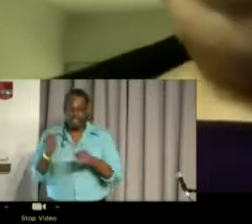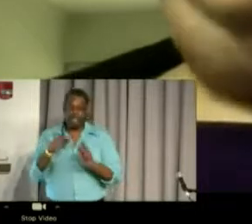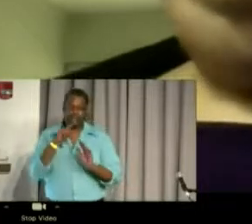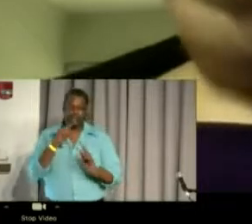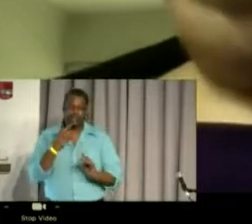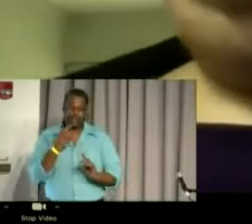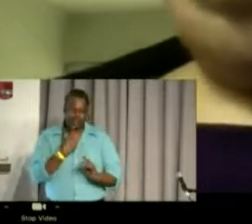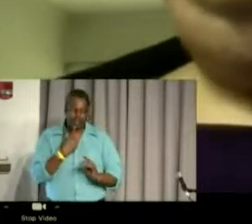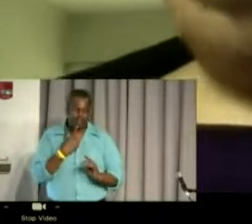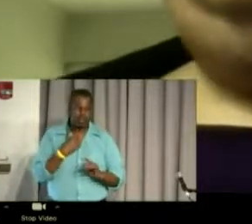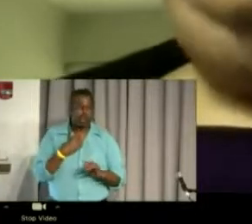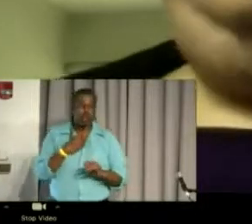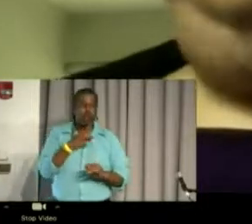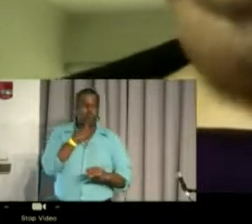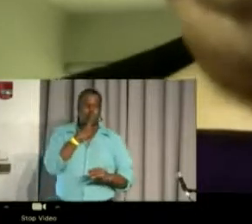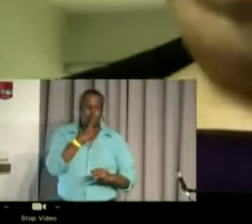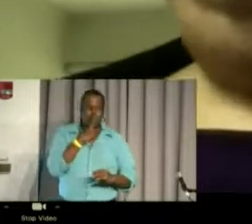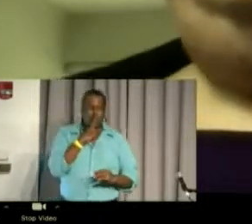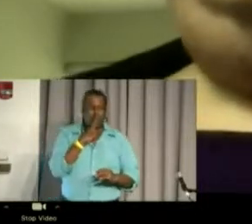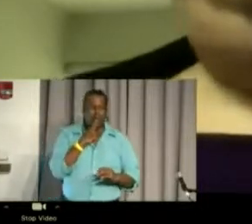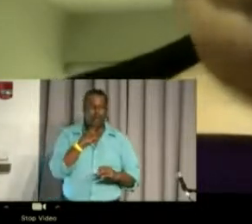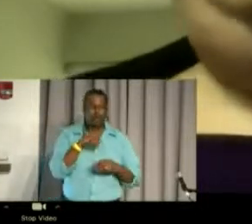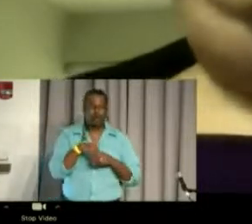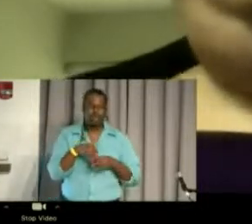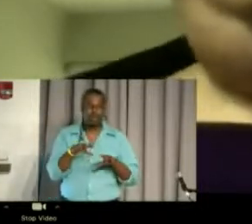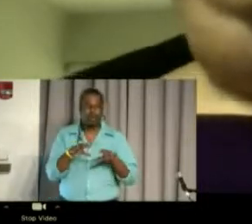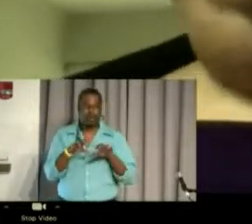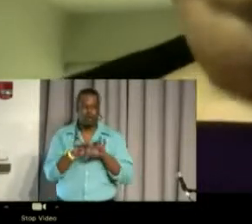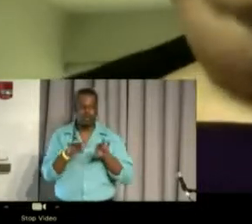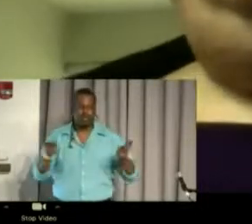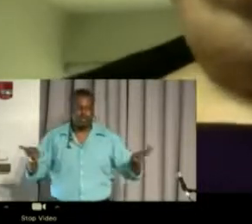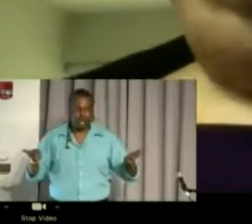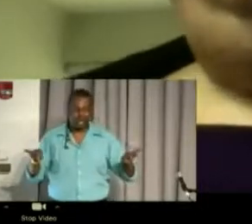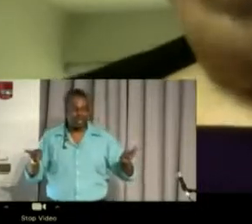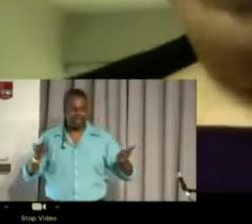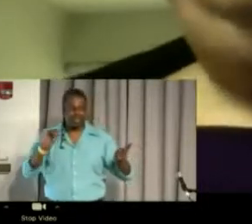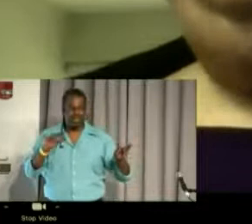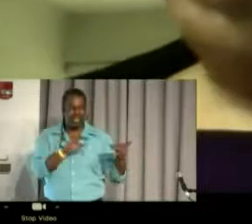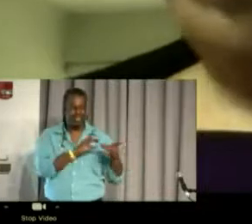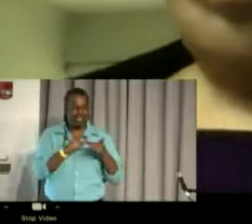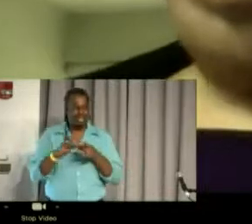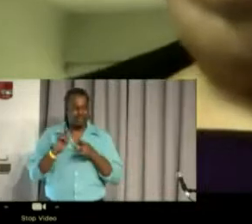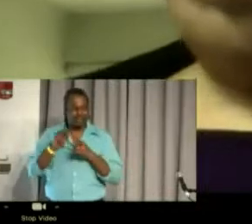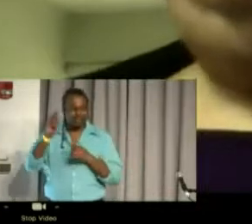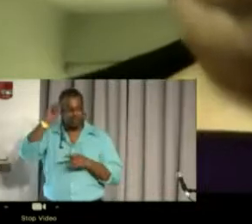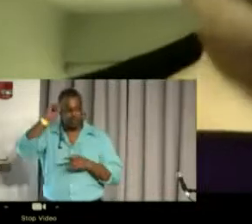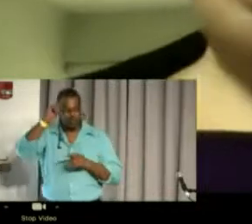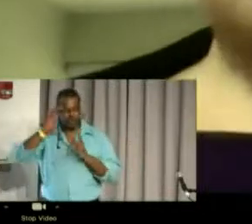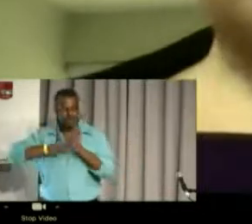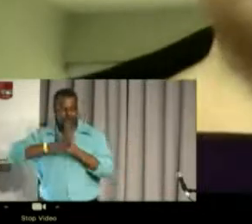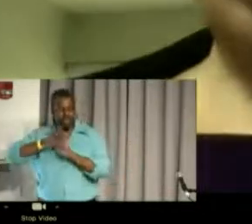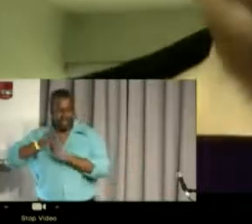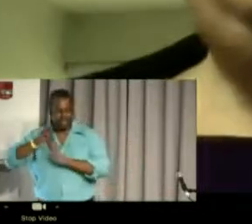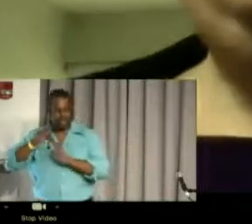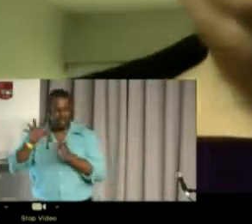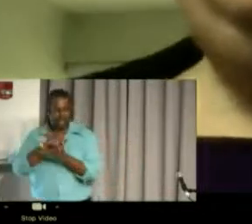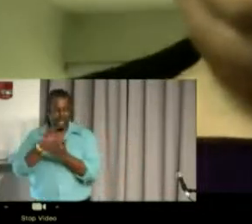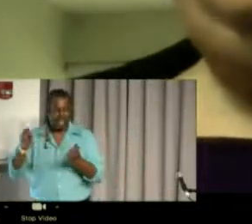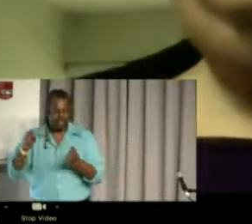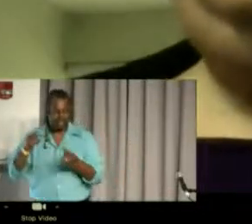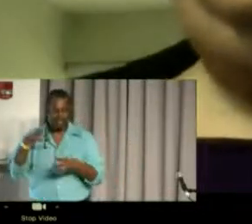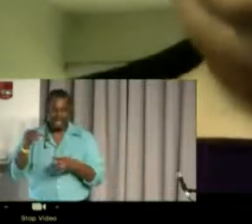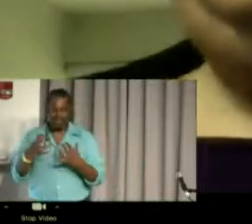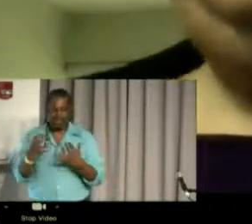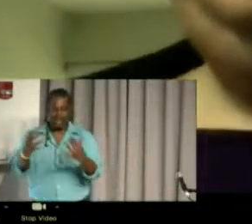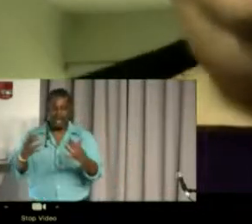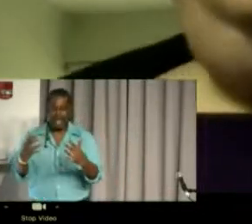through poisoned pipes in Newark, Chicago, Flint, and elsewhere is connected to neurodevelopmental damage and to the mass criminalization of